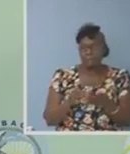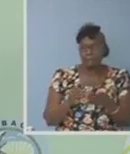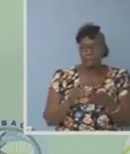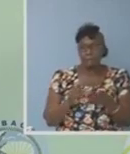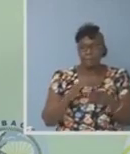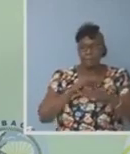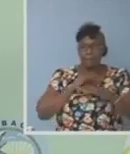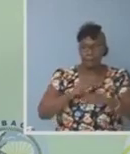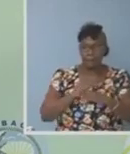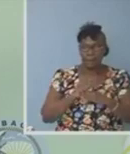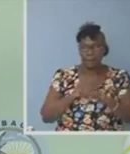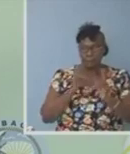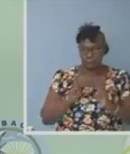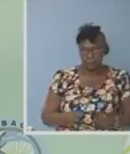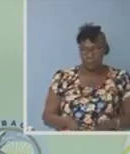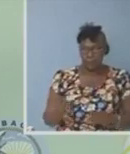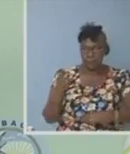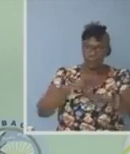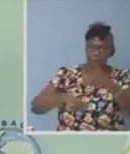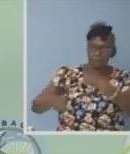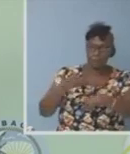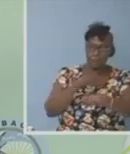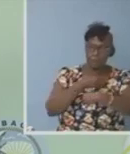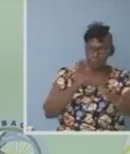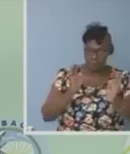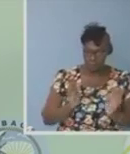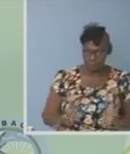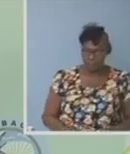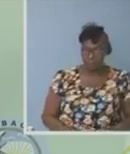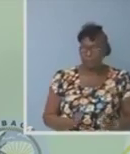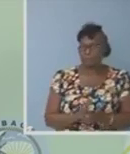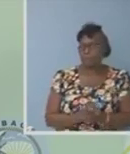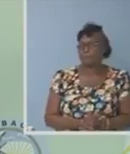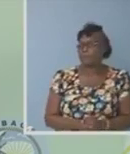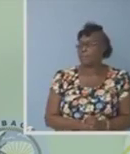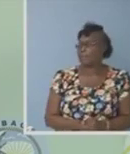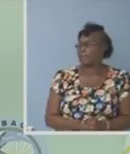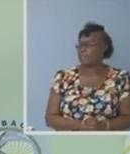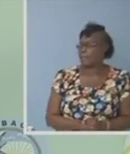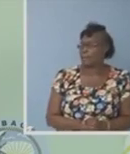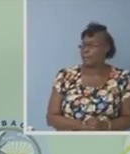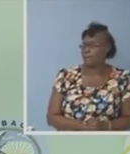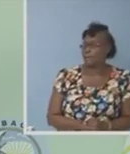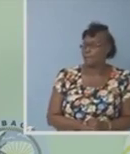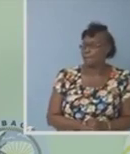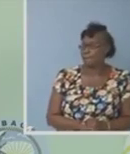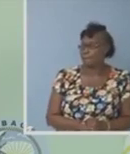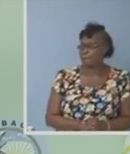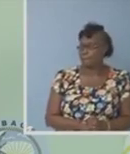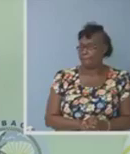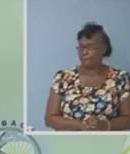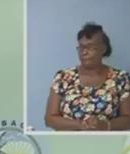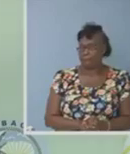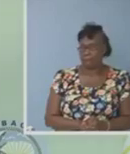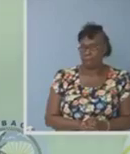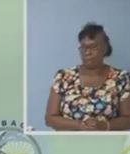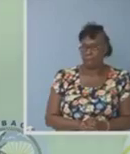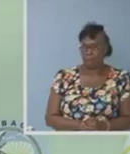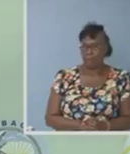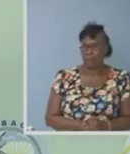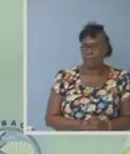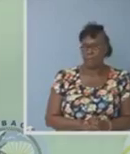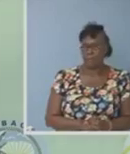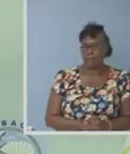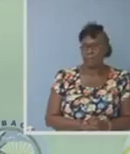have met over the past week and this morning again, and we are ramping up our investment